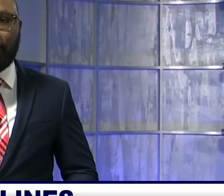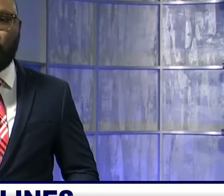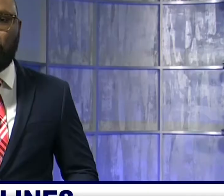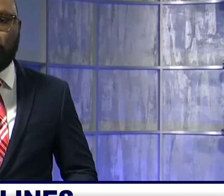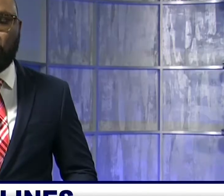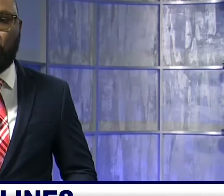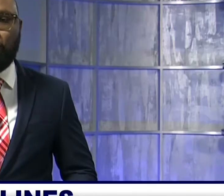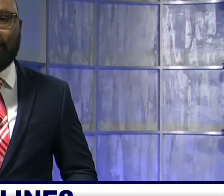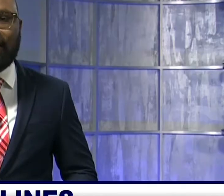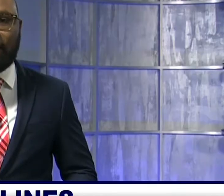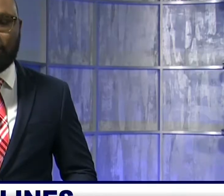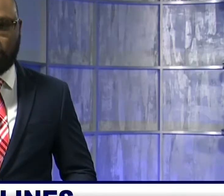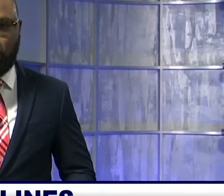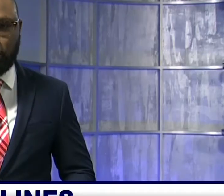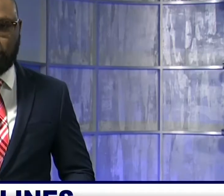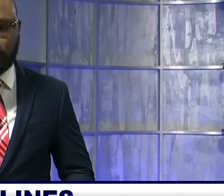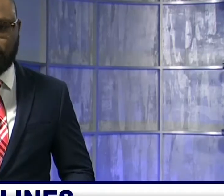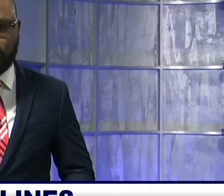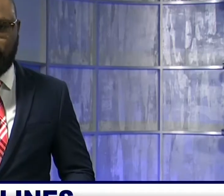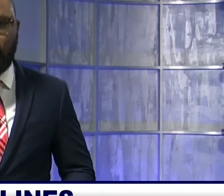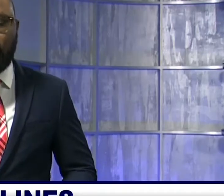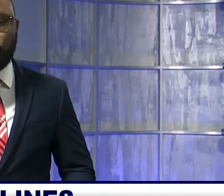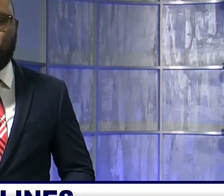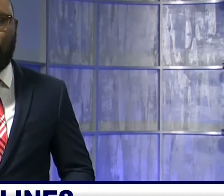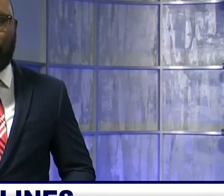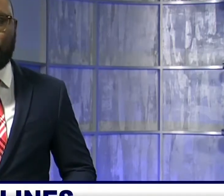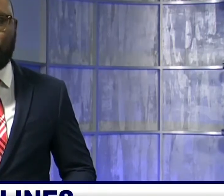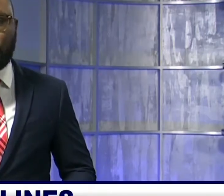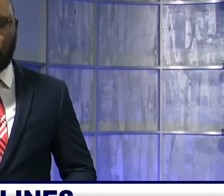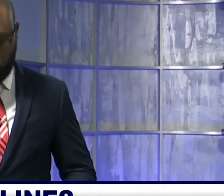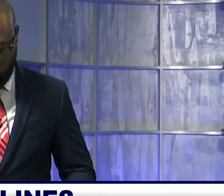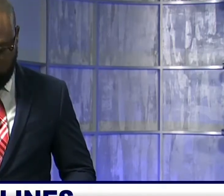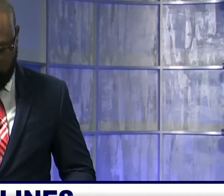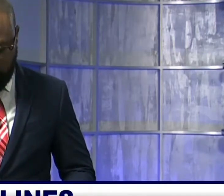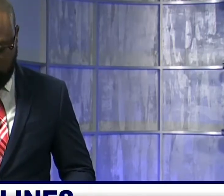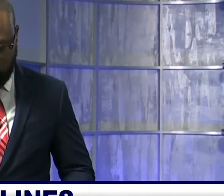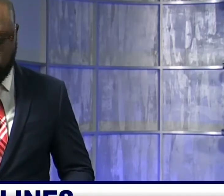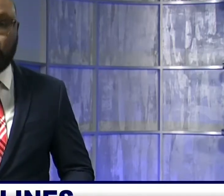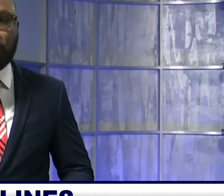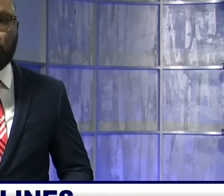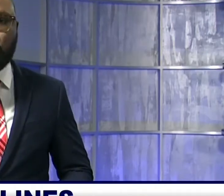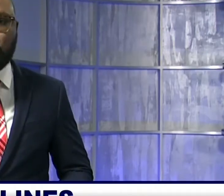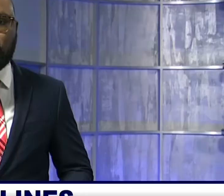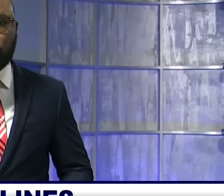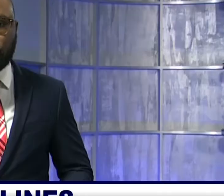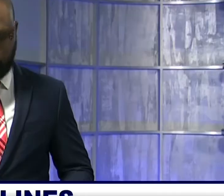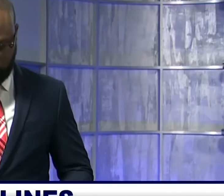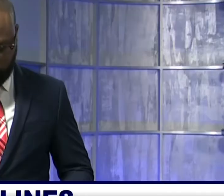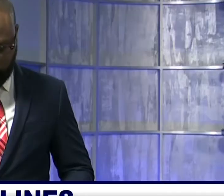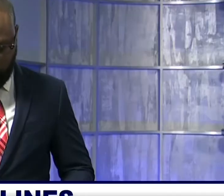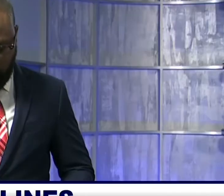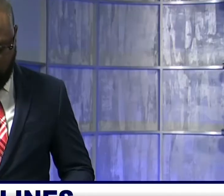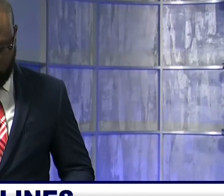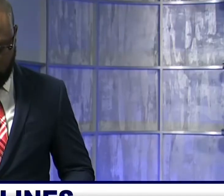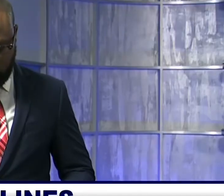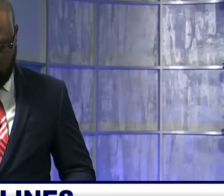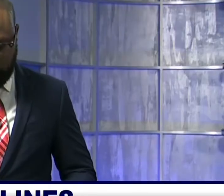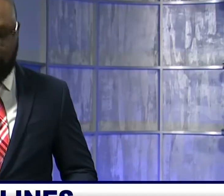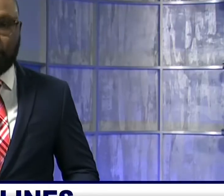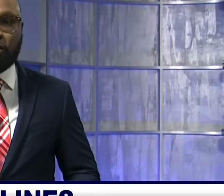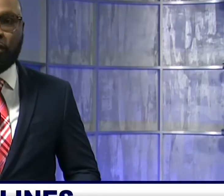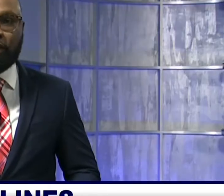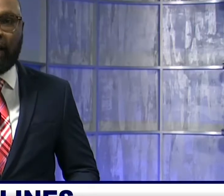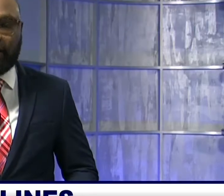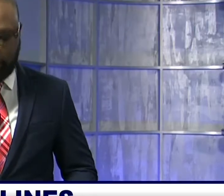opposition trade words over cannabis laws. A new NVQ to be added to the schools, and